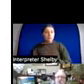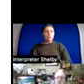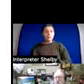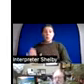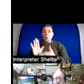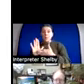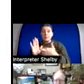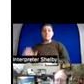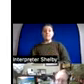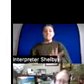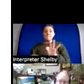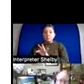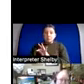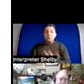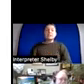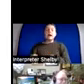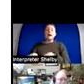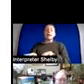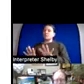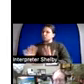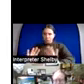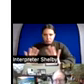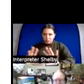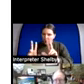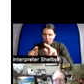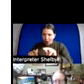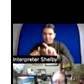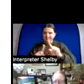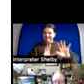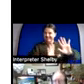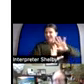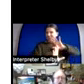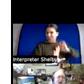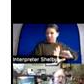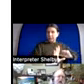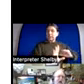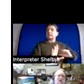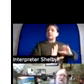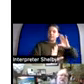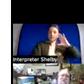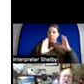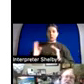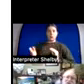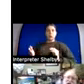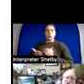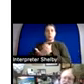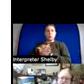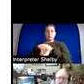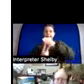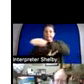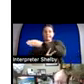algorithms or instructions that makes it really tricky and it makes